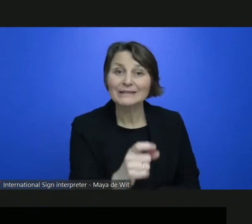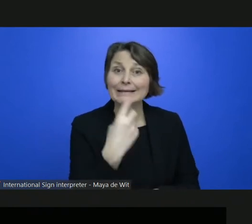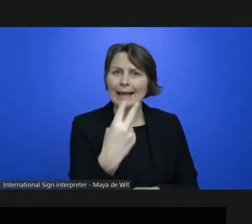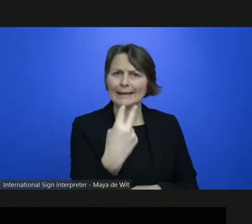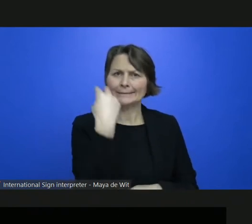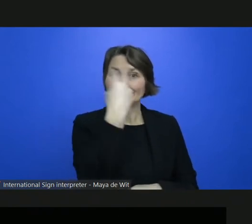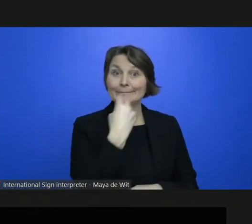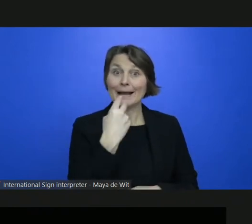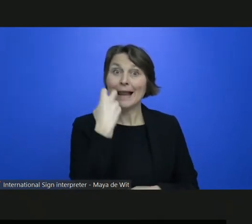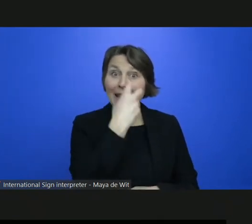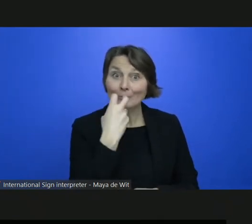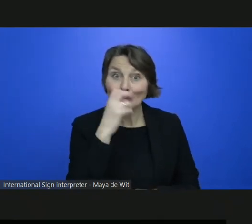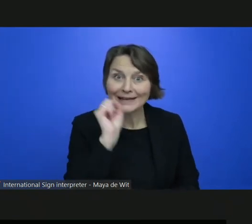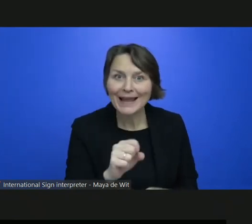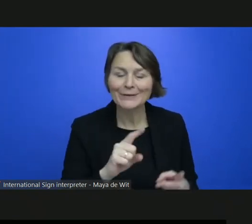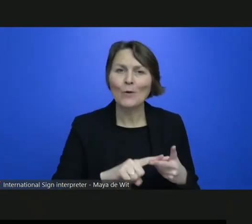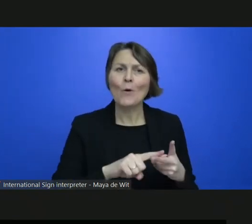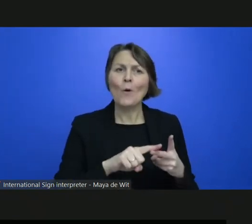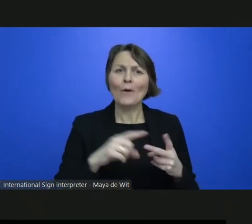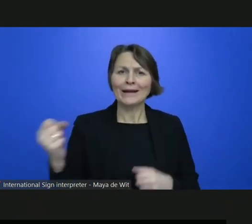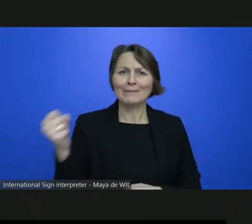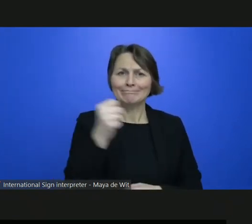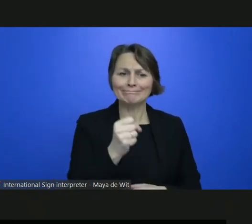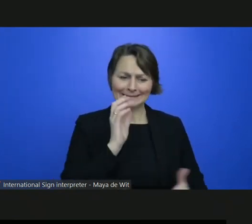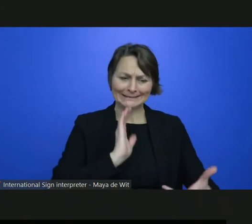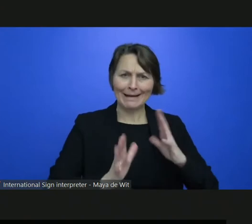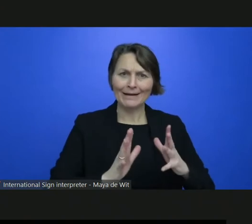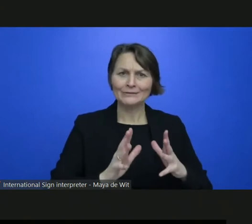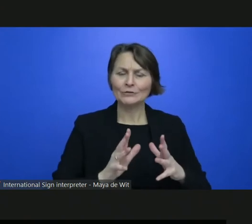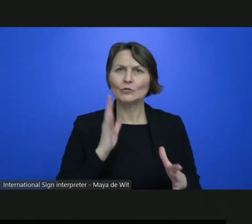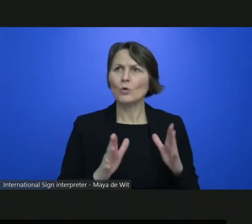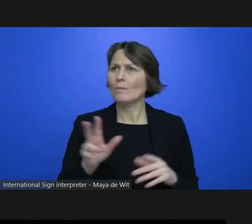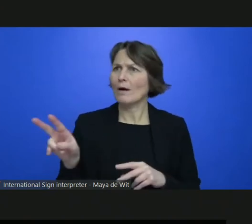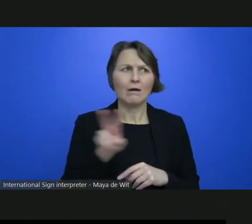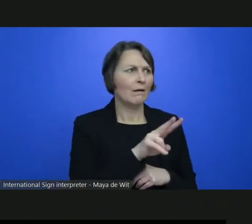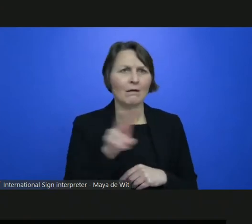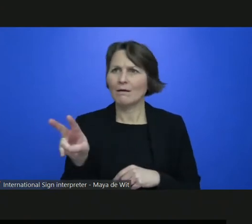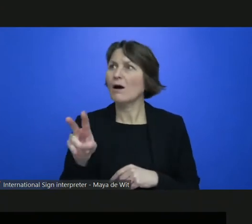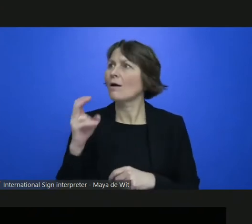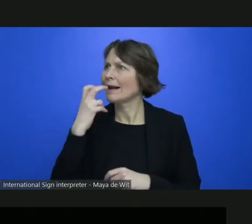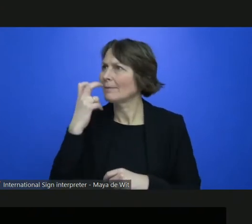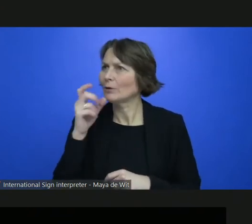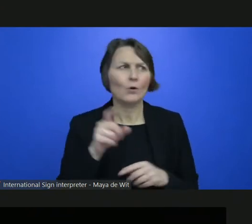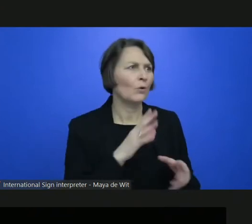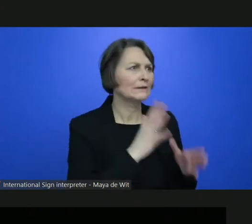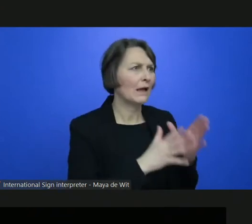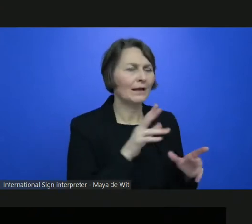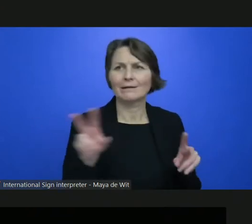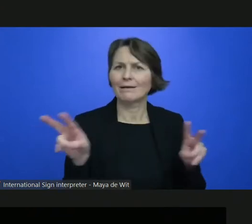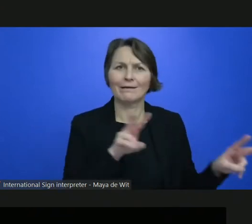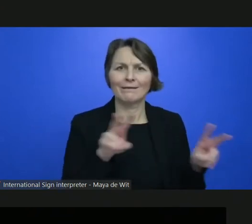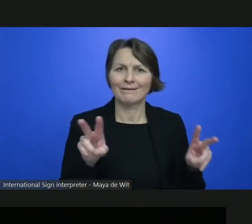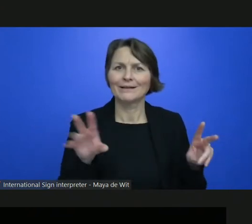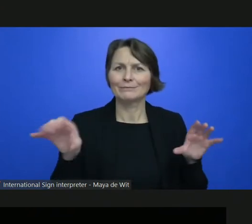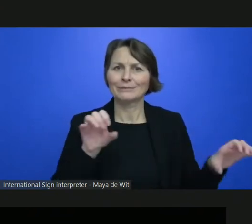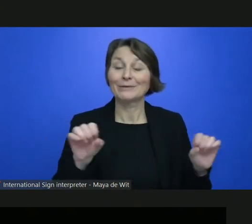interpreter and the robot would know who to look at? How does this robot adapt for the excellent candidate who stammers and just needs more than the standard